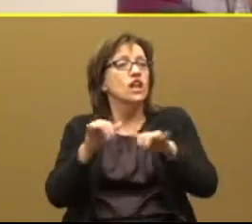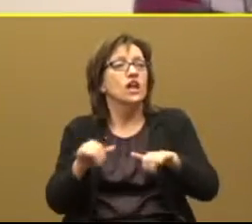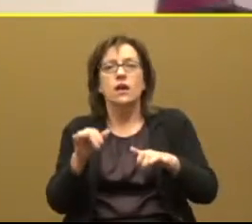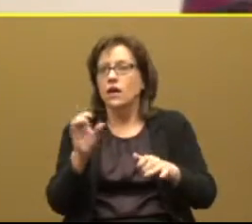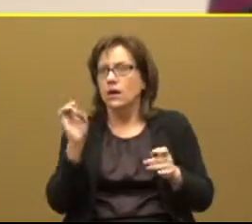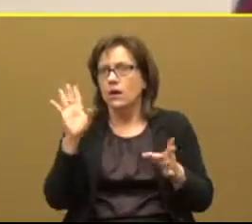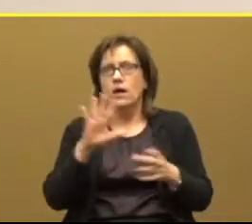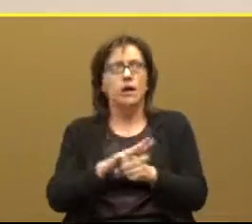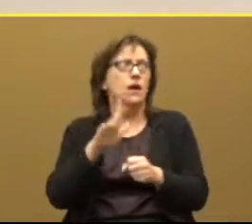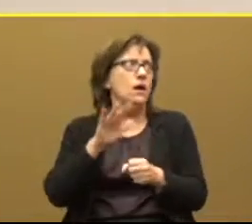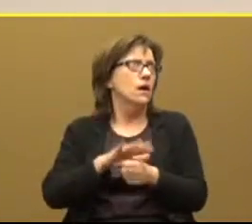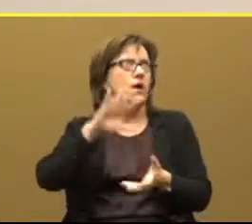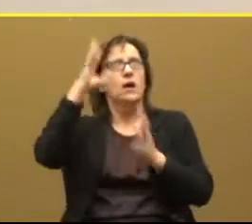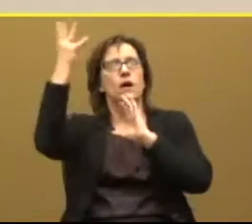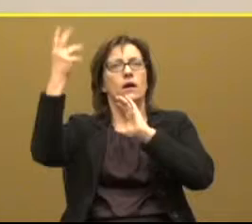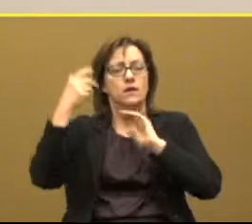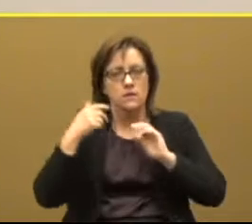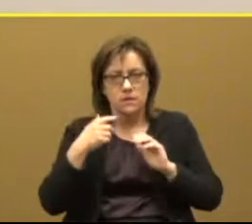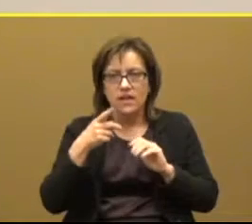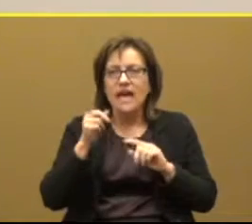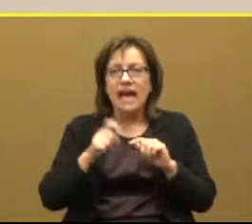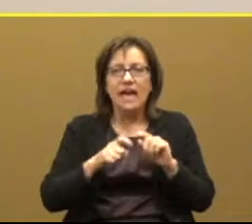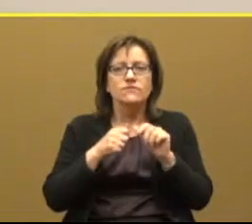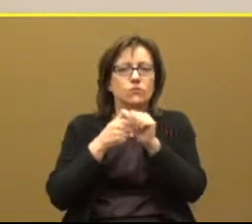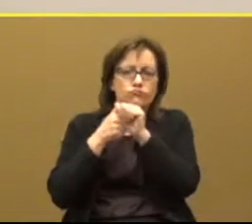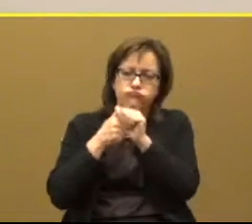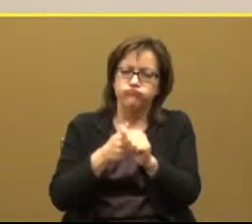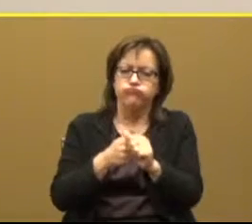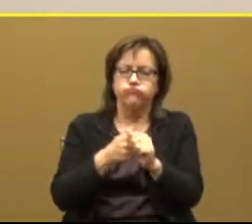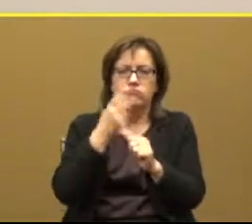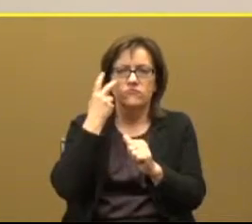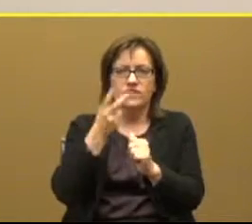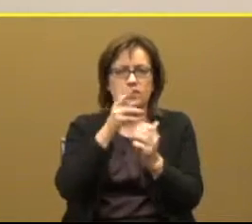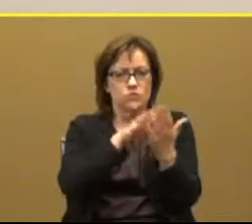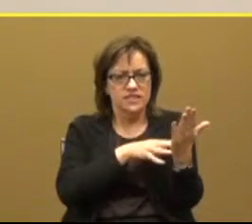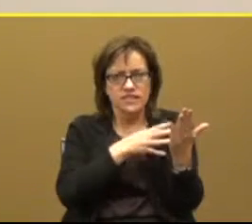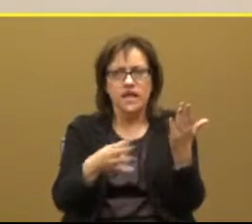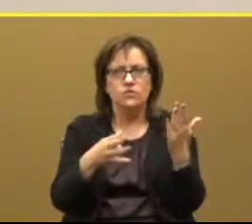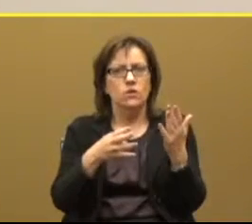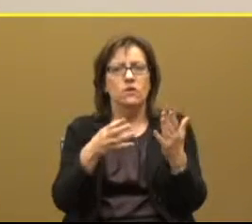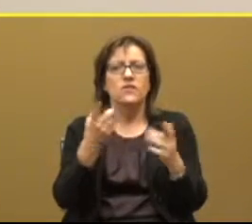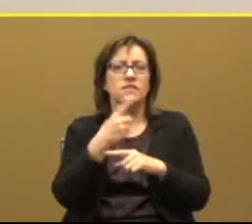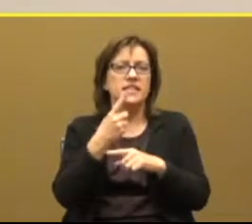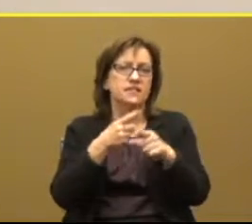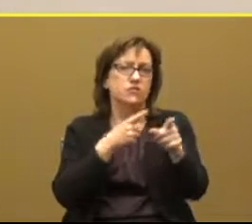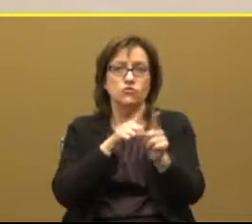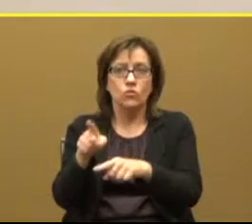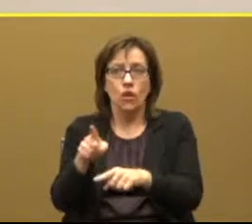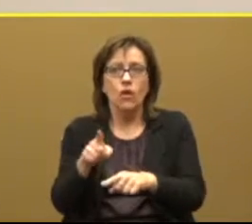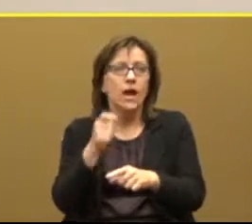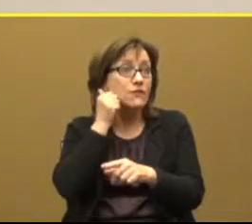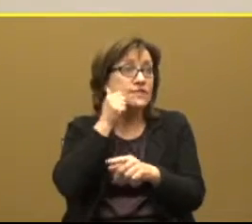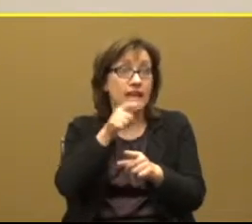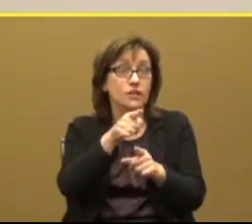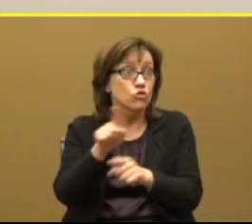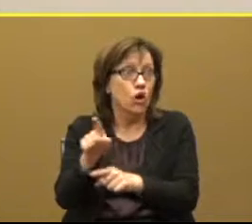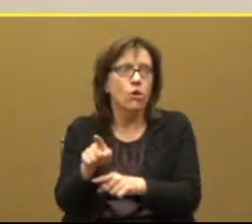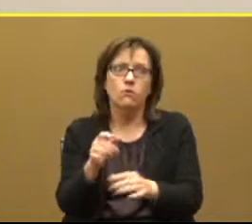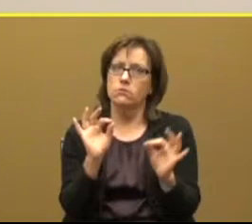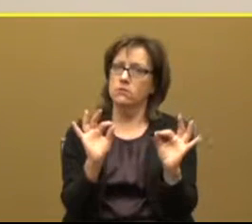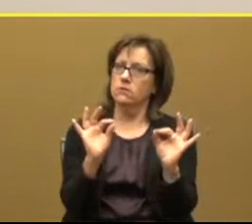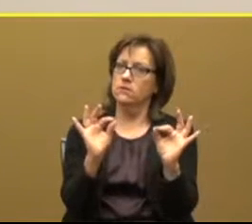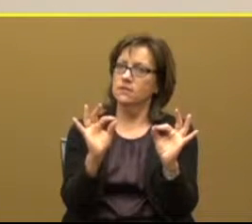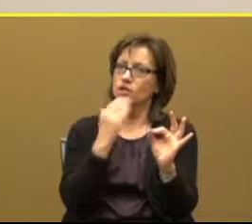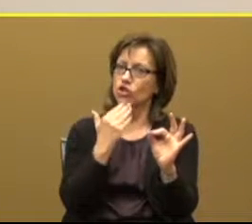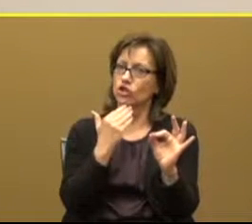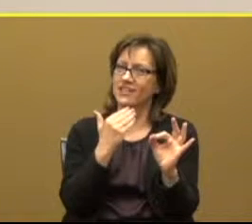Nightmare, right? They need to stay on their visual schedule for the day. So if on the days that, well, you're there every day, which is good. It's good that you're there every